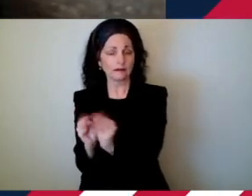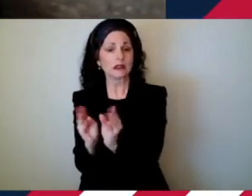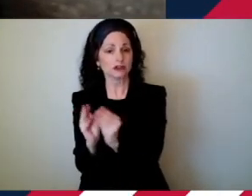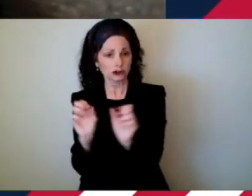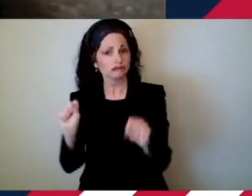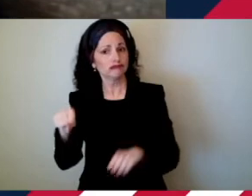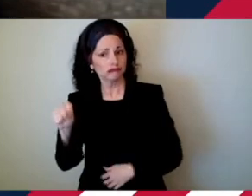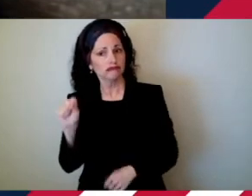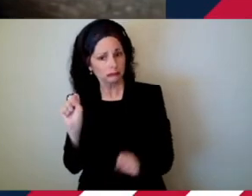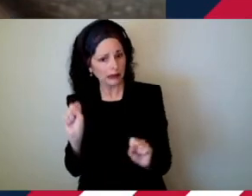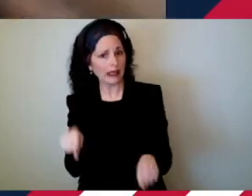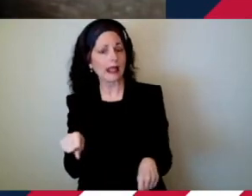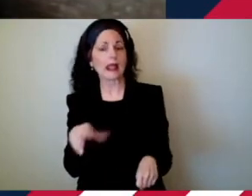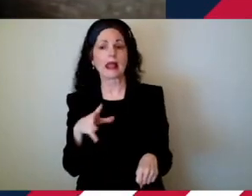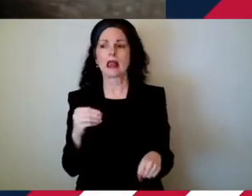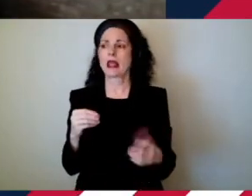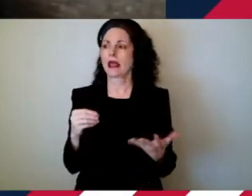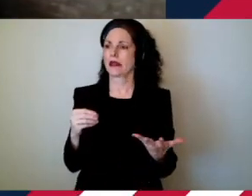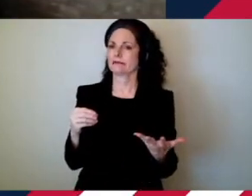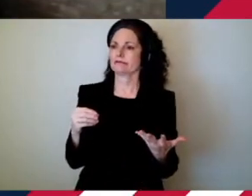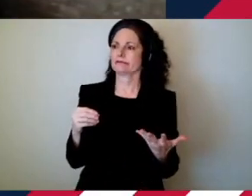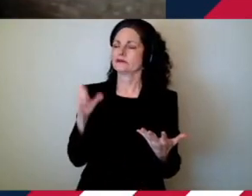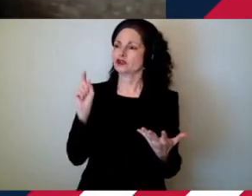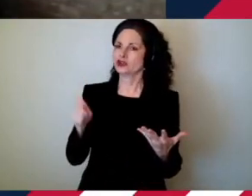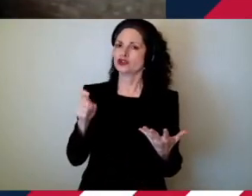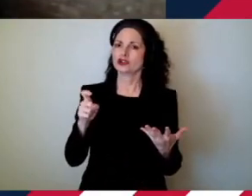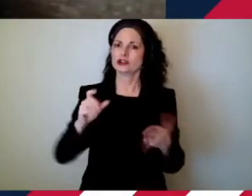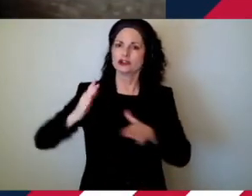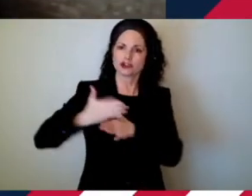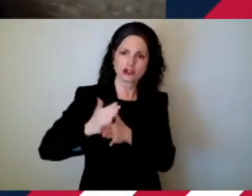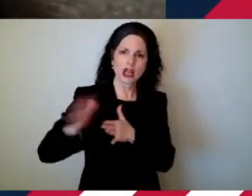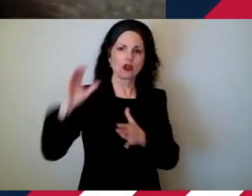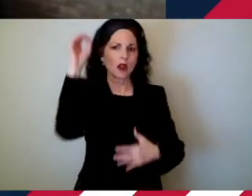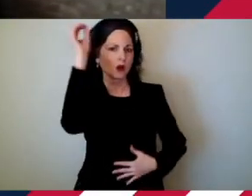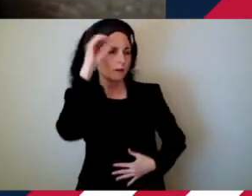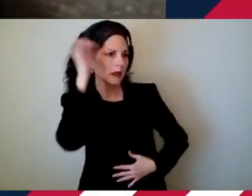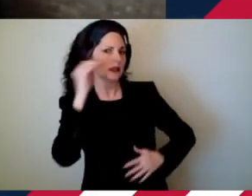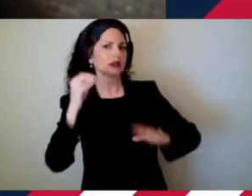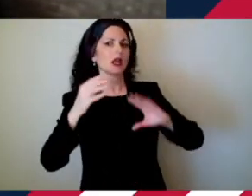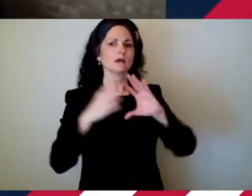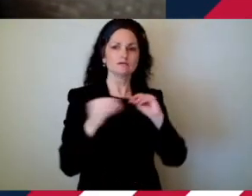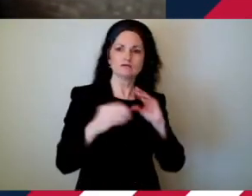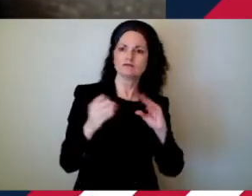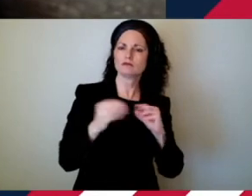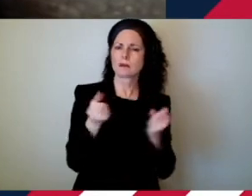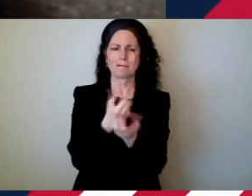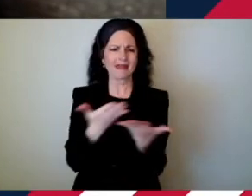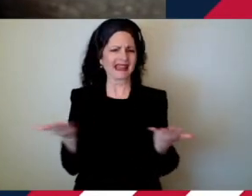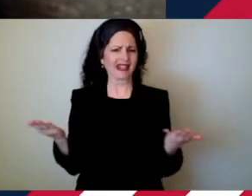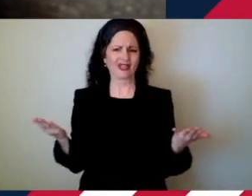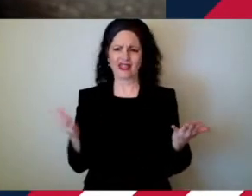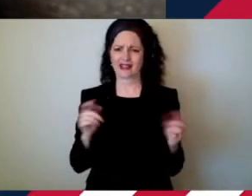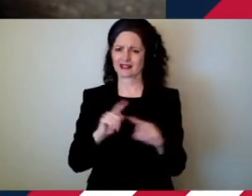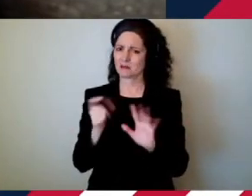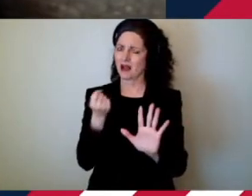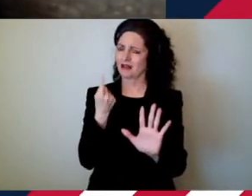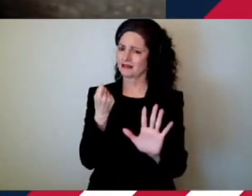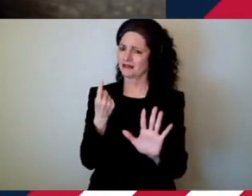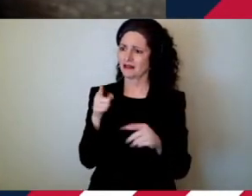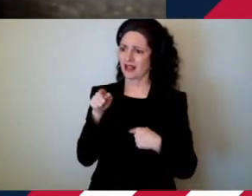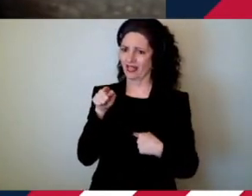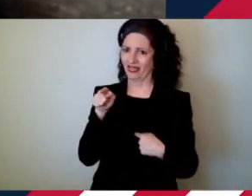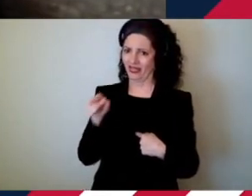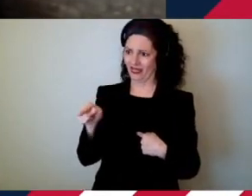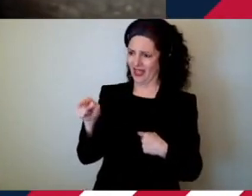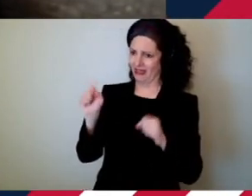be able to have input on the different rules and the platform and a number of things. But they should not have the ability to